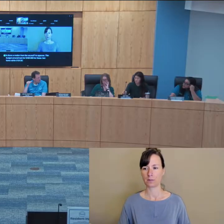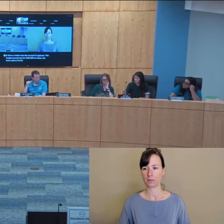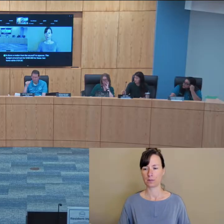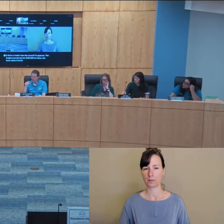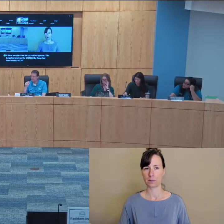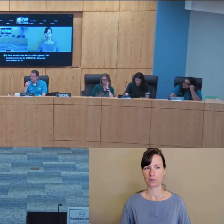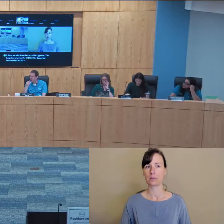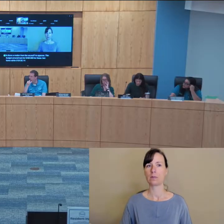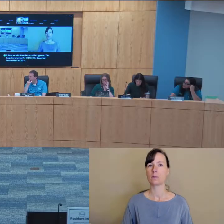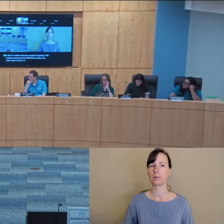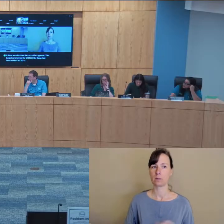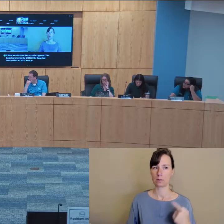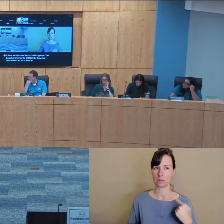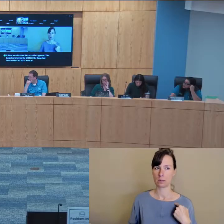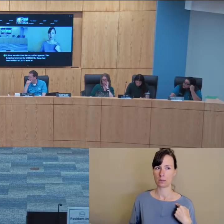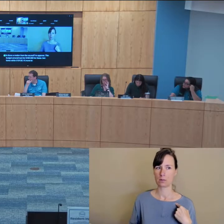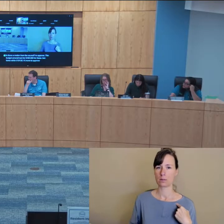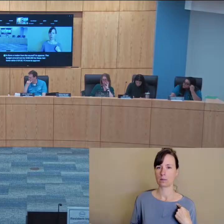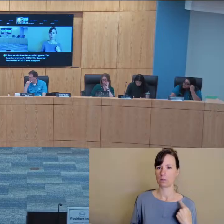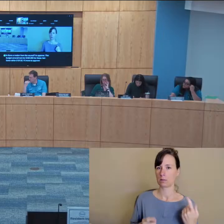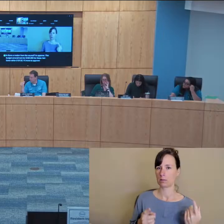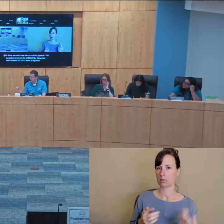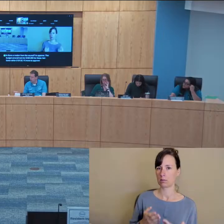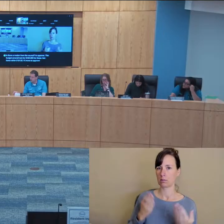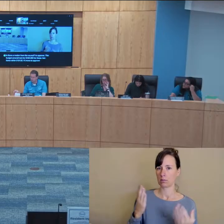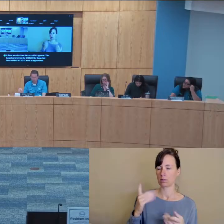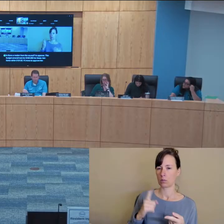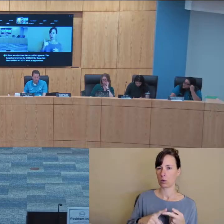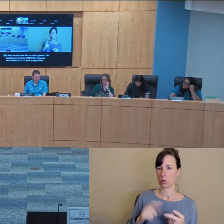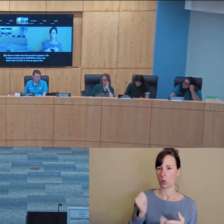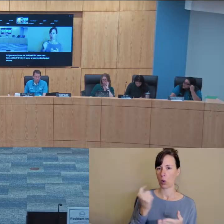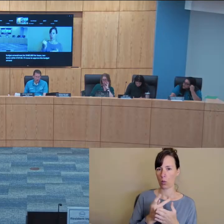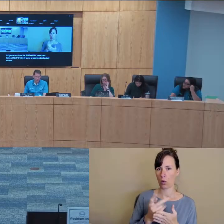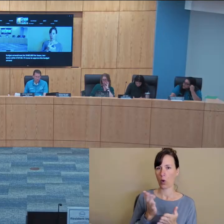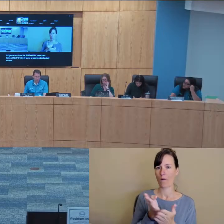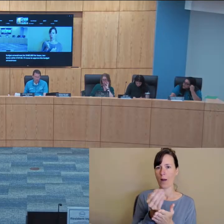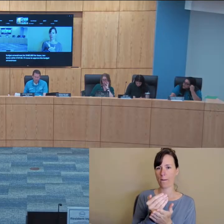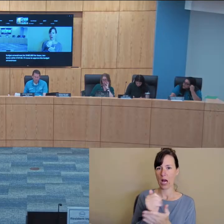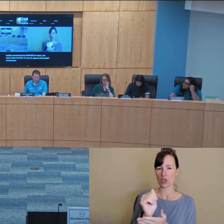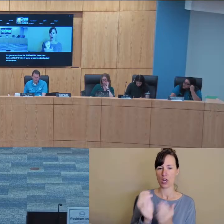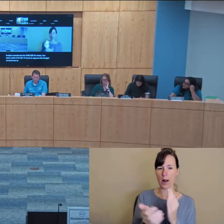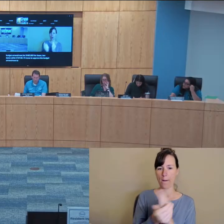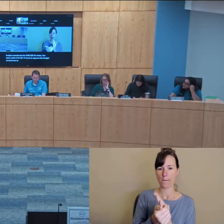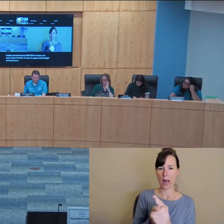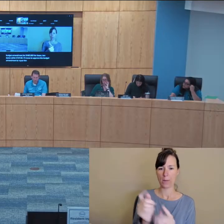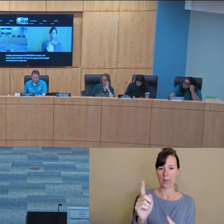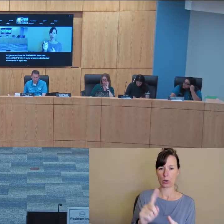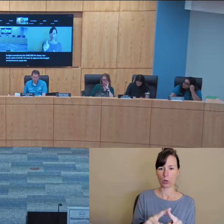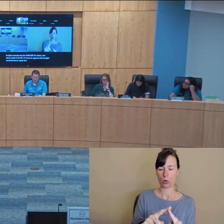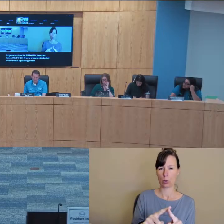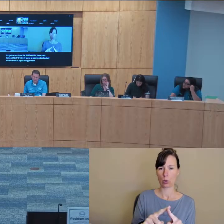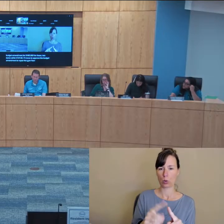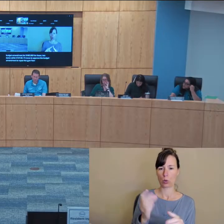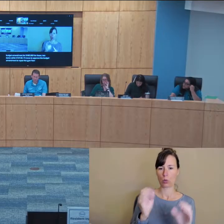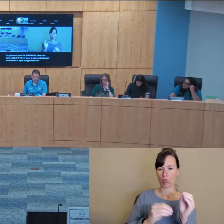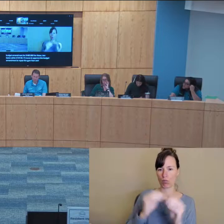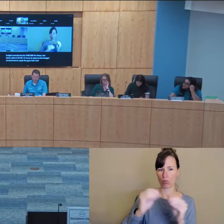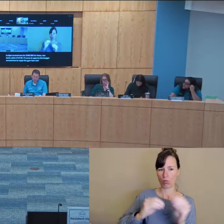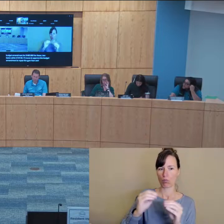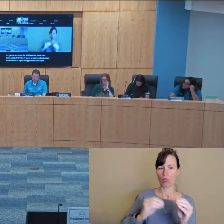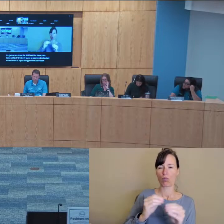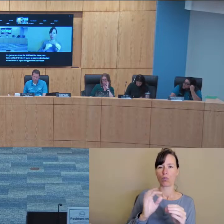I'll move to approve the budget amendment to repair the gym floor and repair